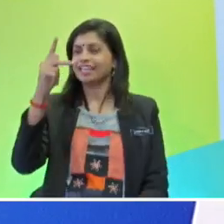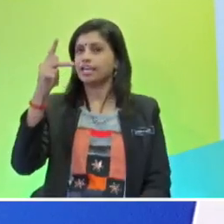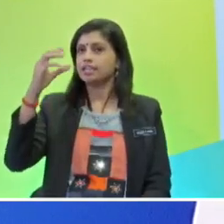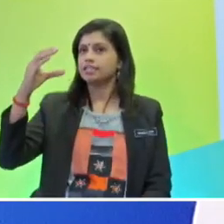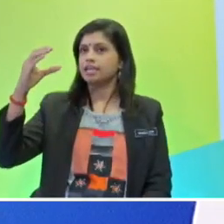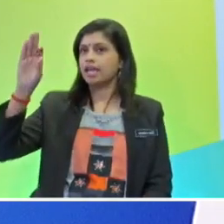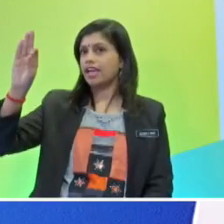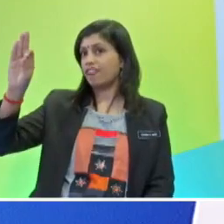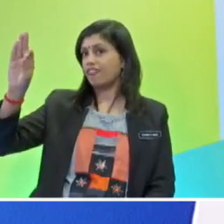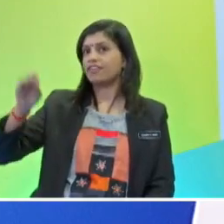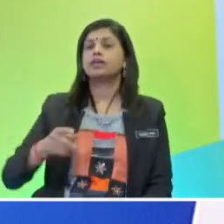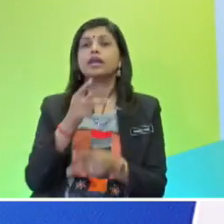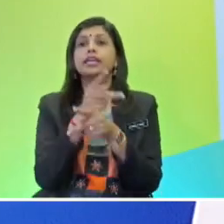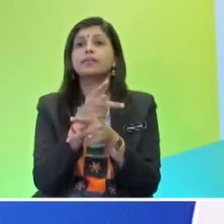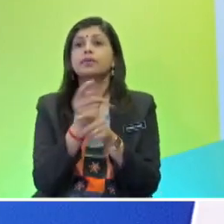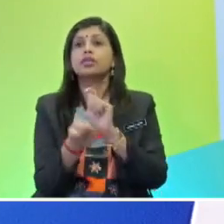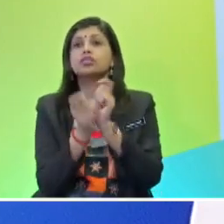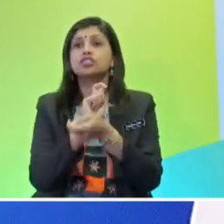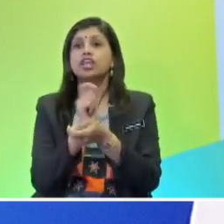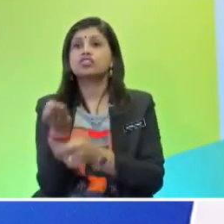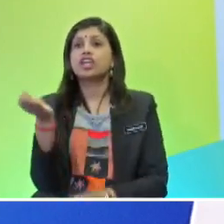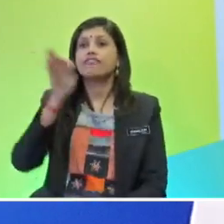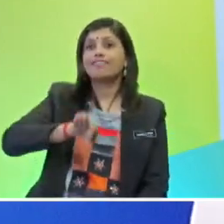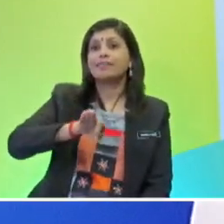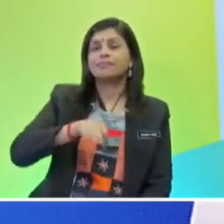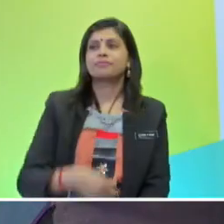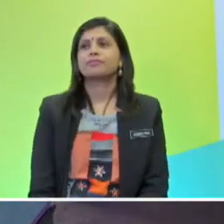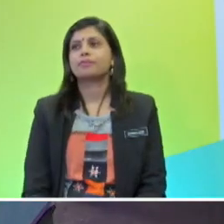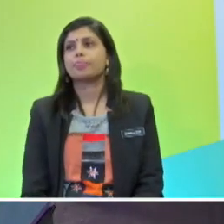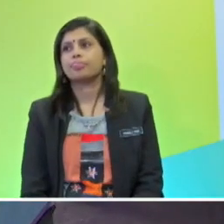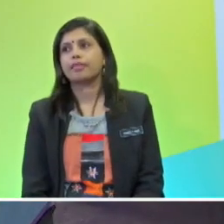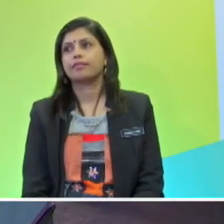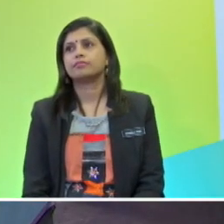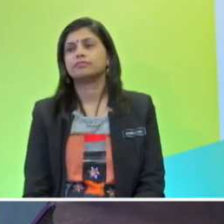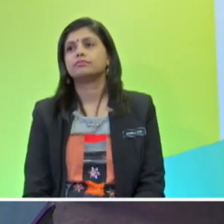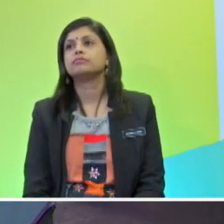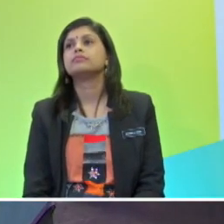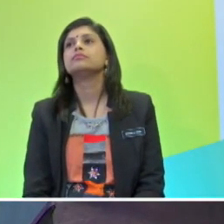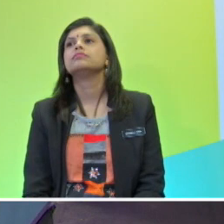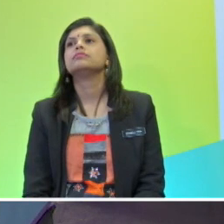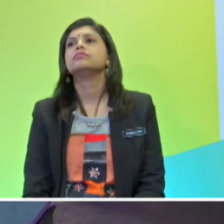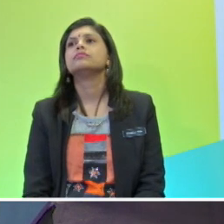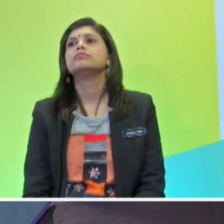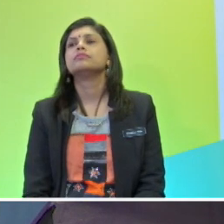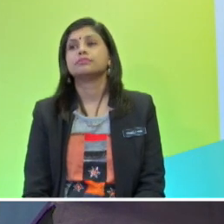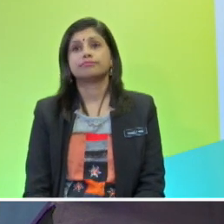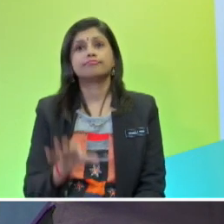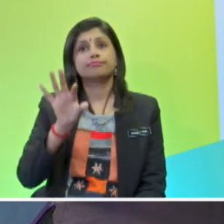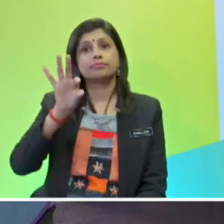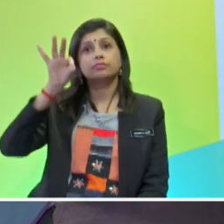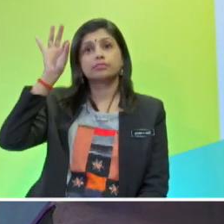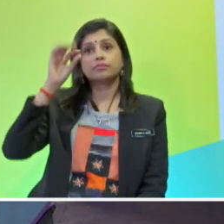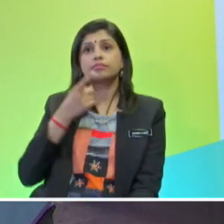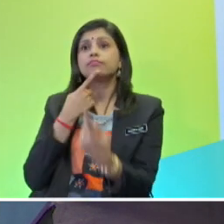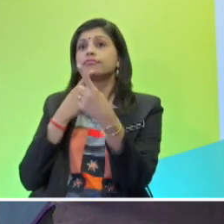And yay. then I made it simpler and it comes 1 over 20. And based on this, I get to pick one. Just pick the correct